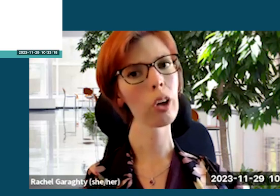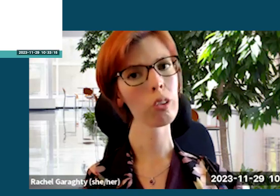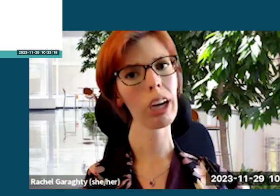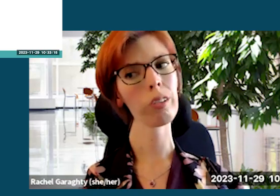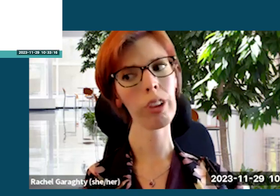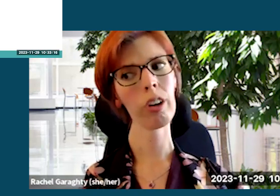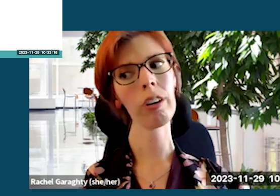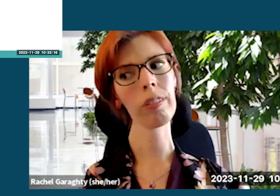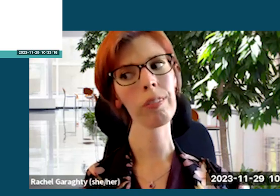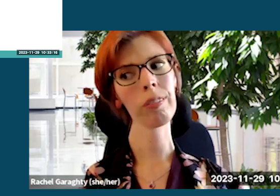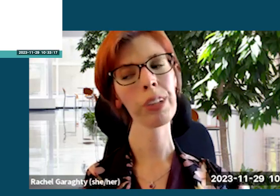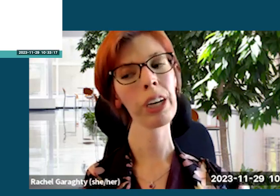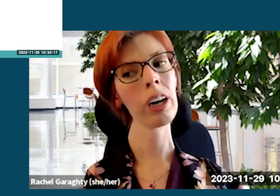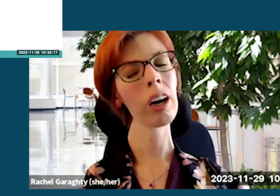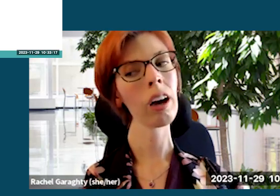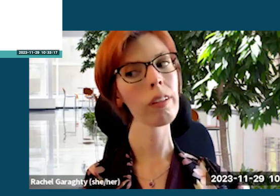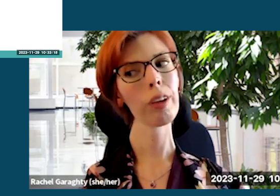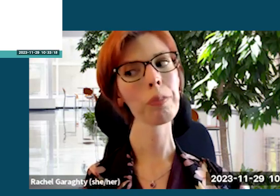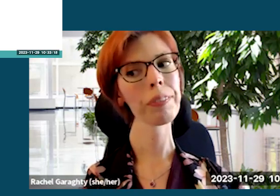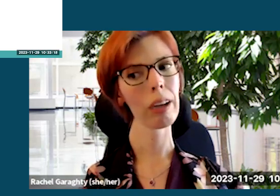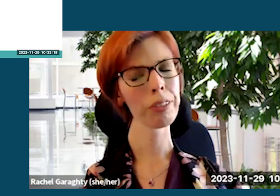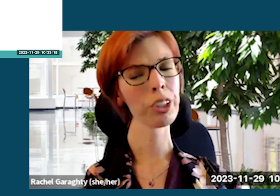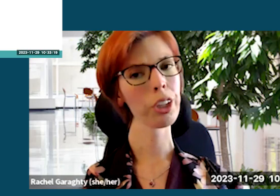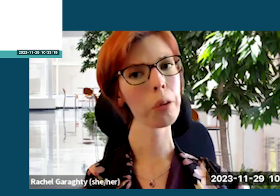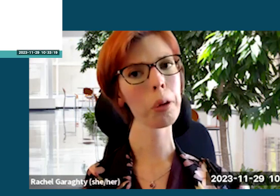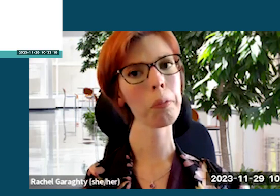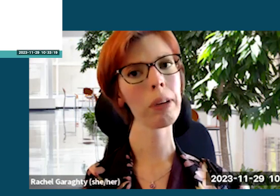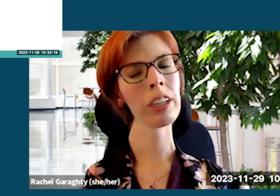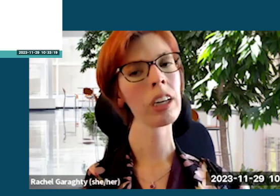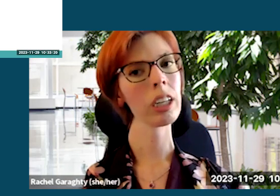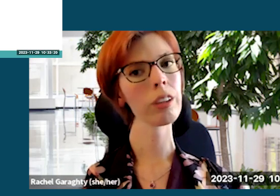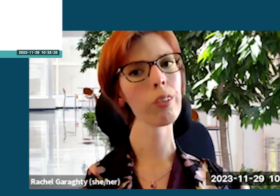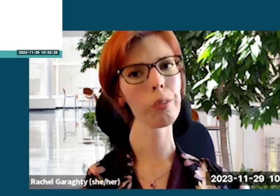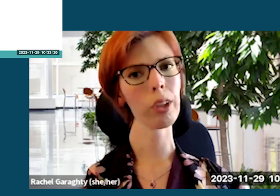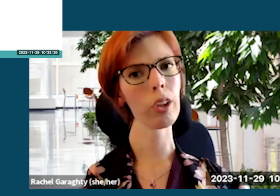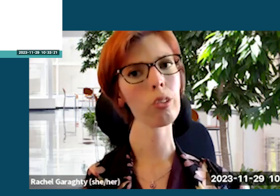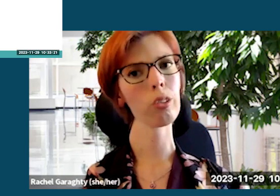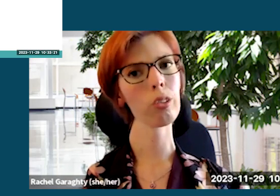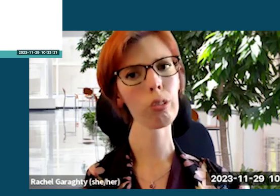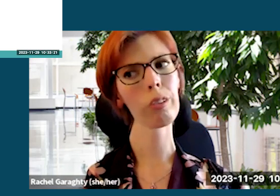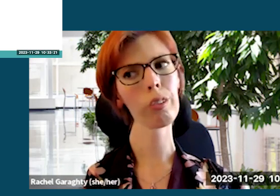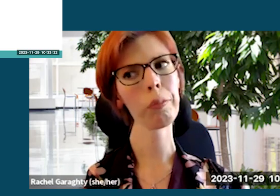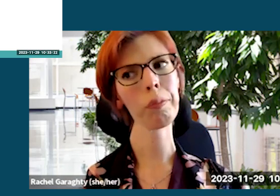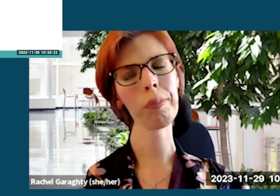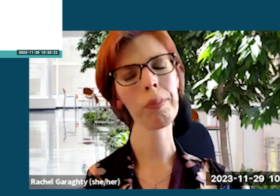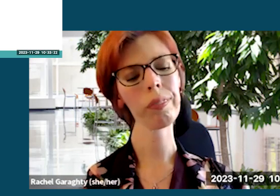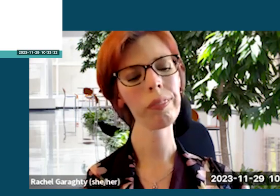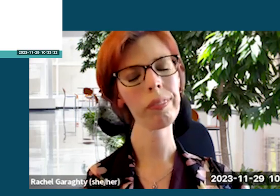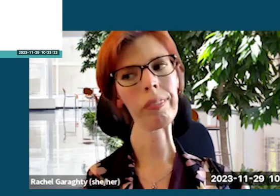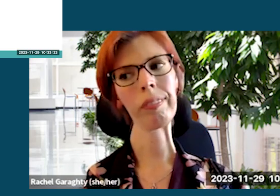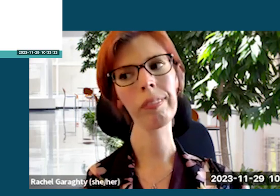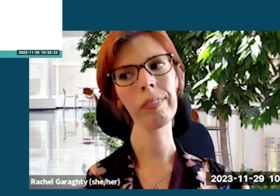want their child to hear. The family left the appointment in visible distress.